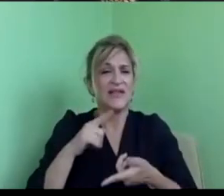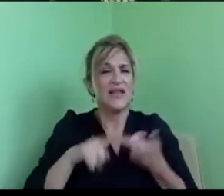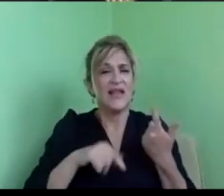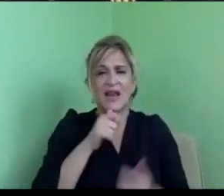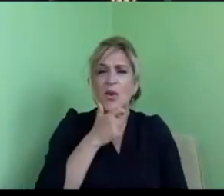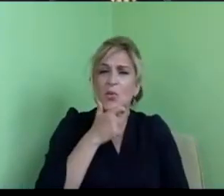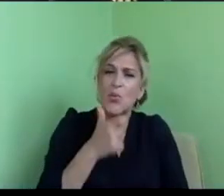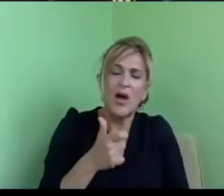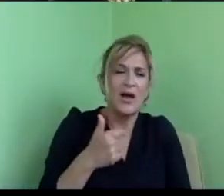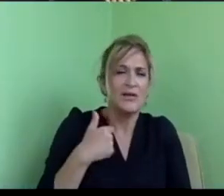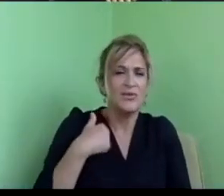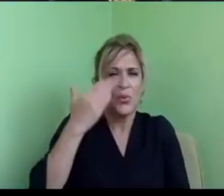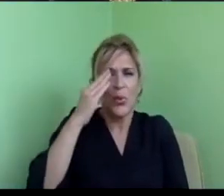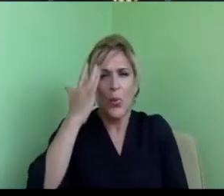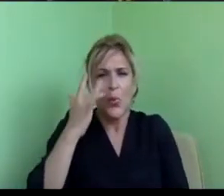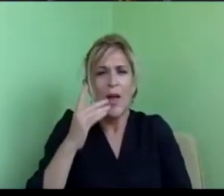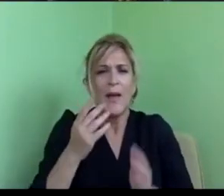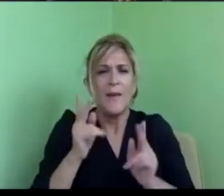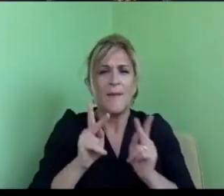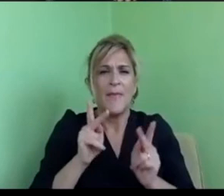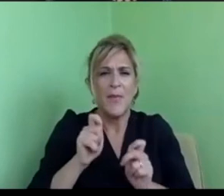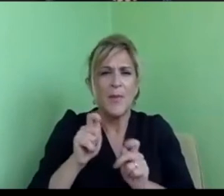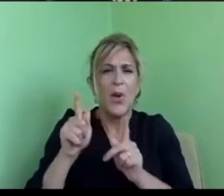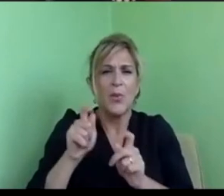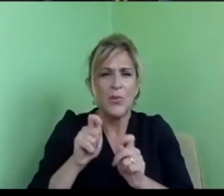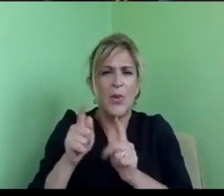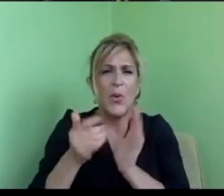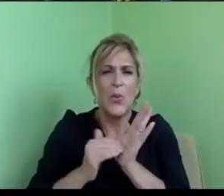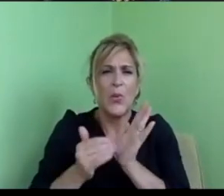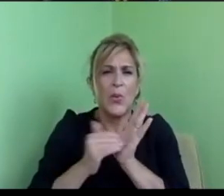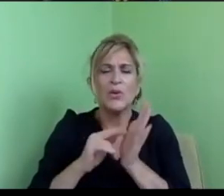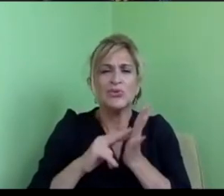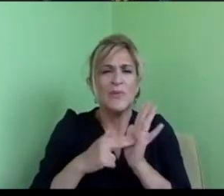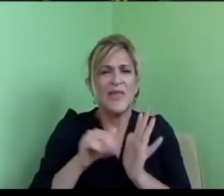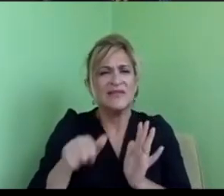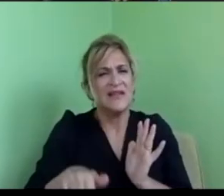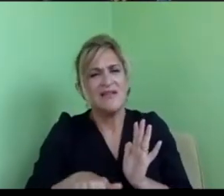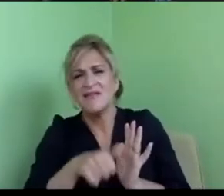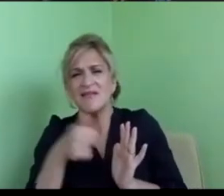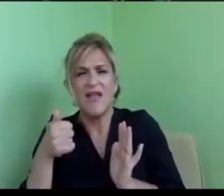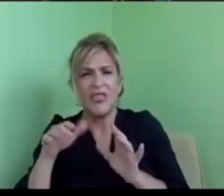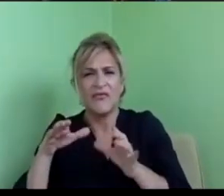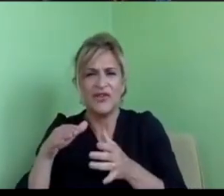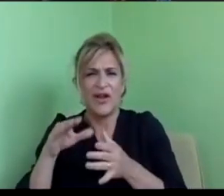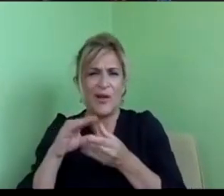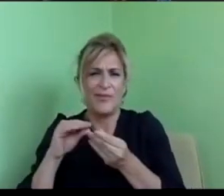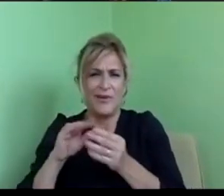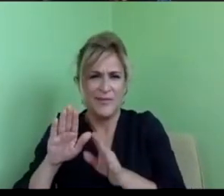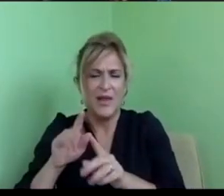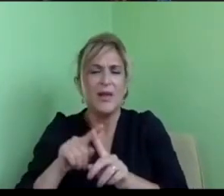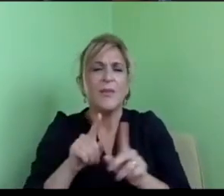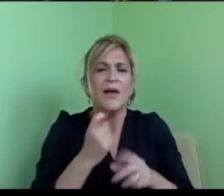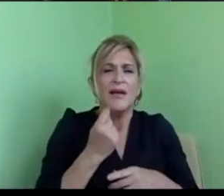why people keep posting it um so that's a whole other phenomenon but but yeah uh